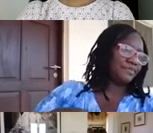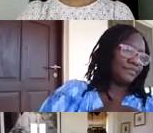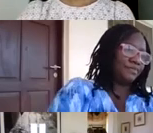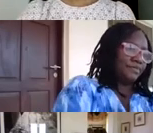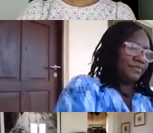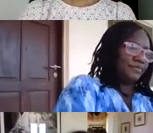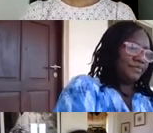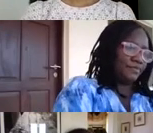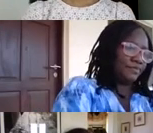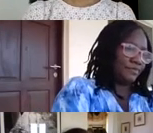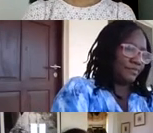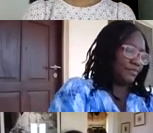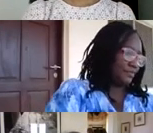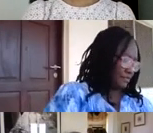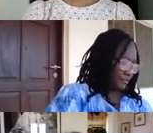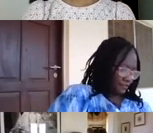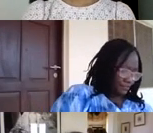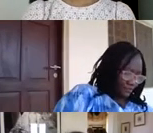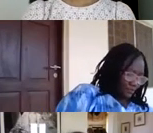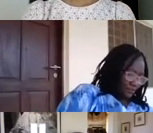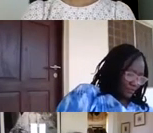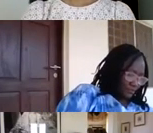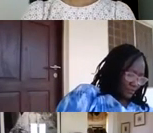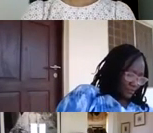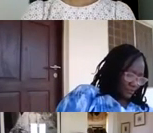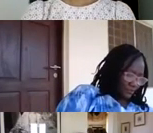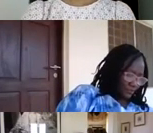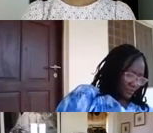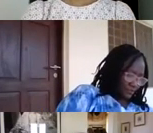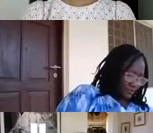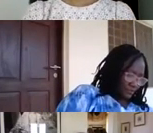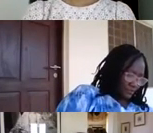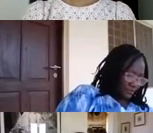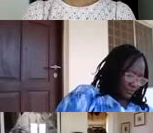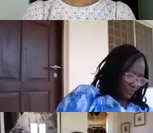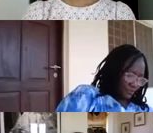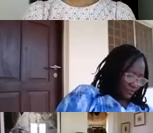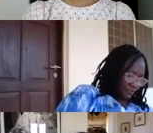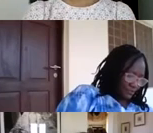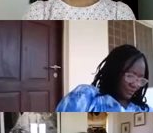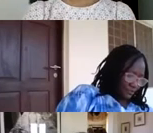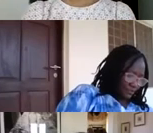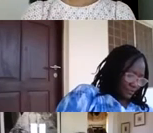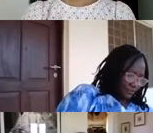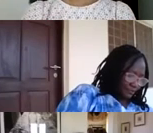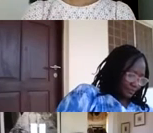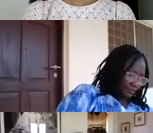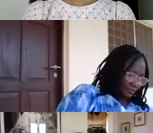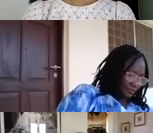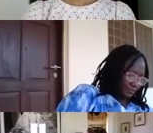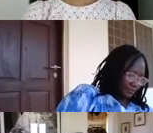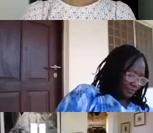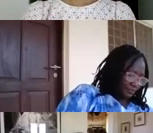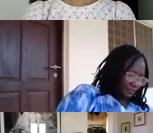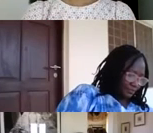the virus, close to $250 million is geared towards Africa. The United States has also mobilized businesses, NGOs,